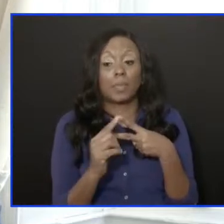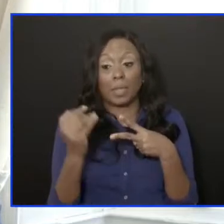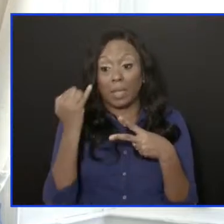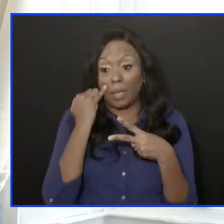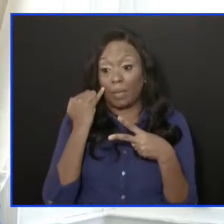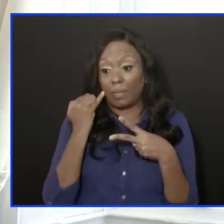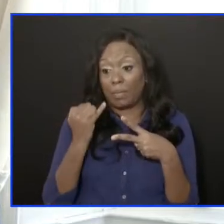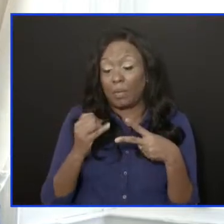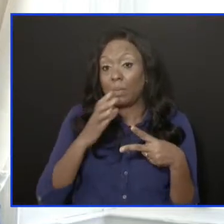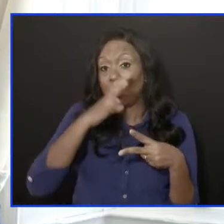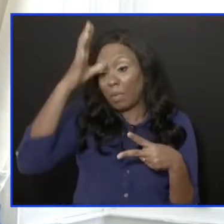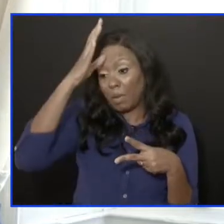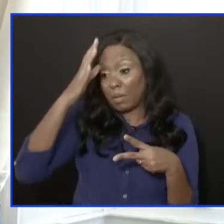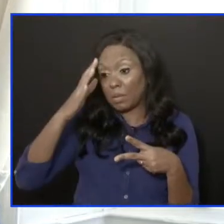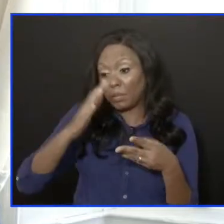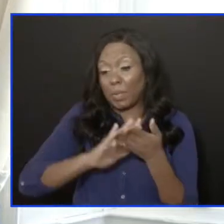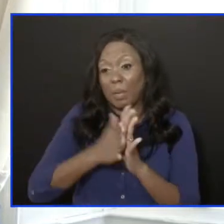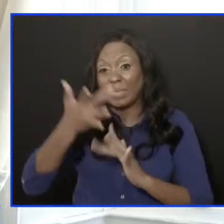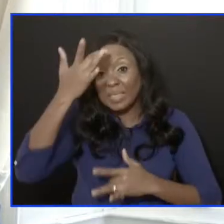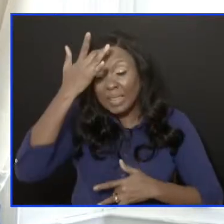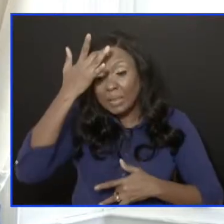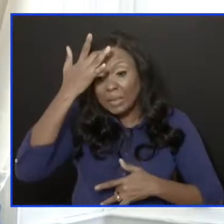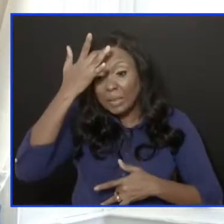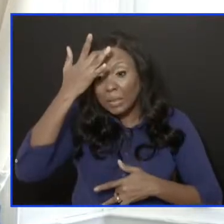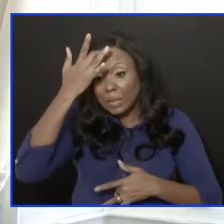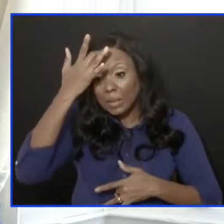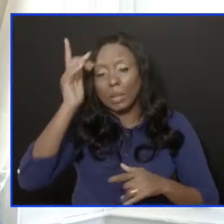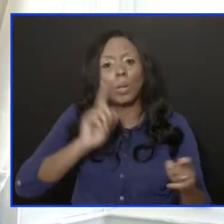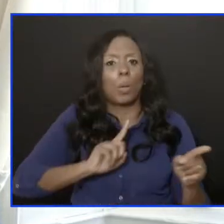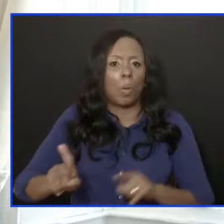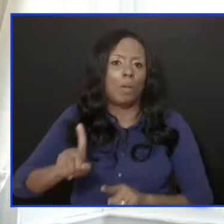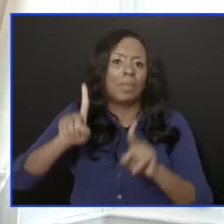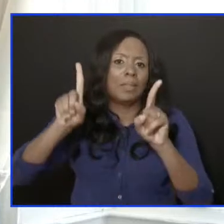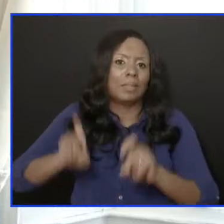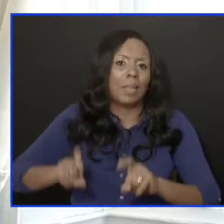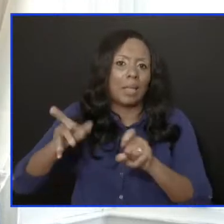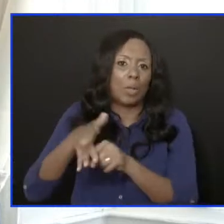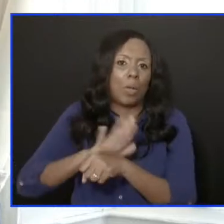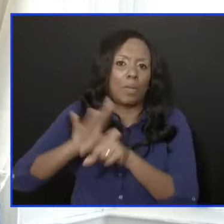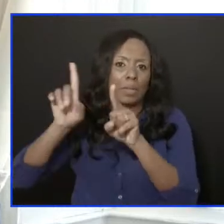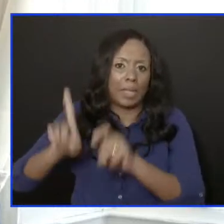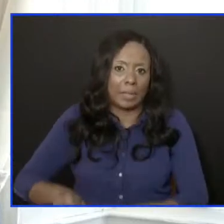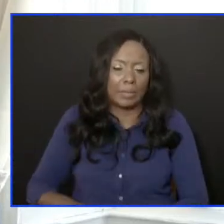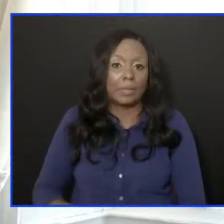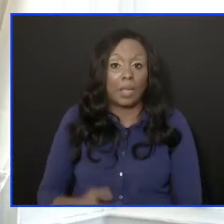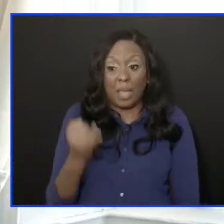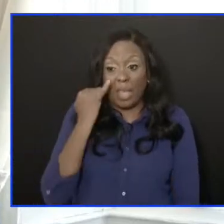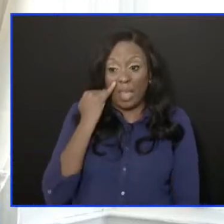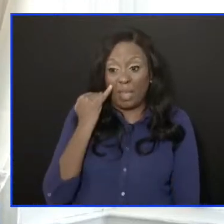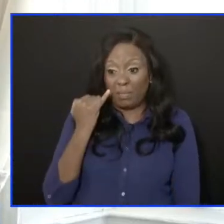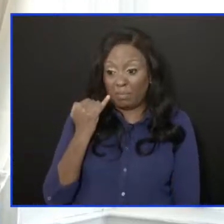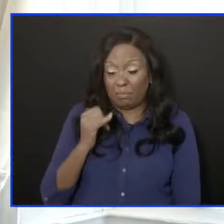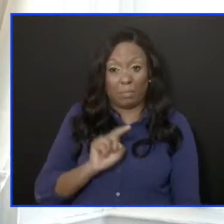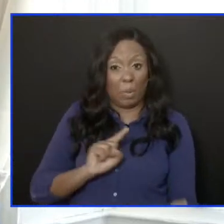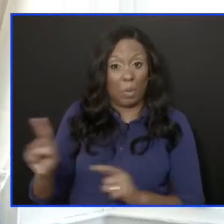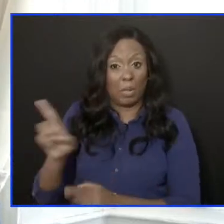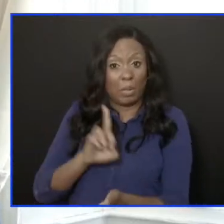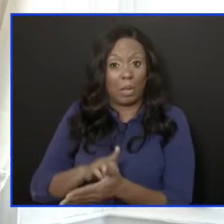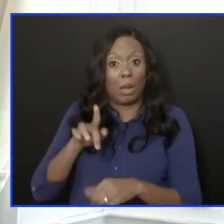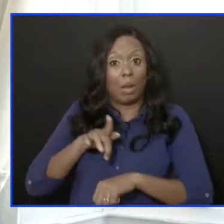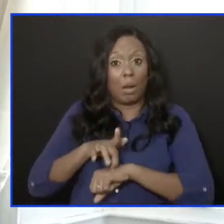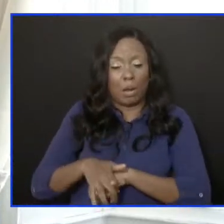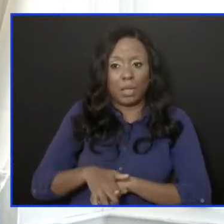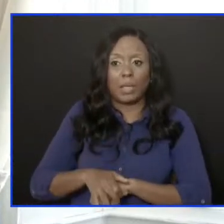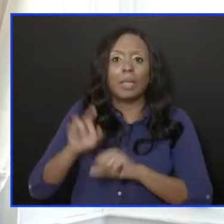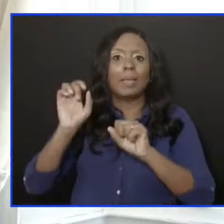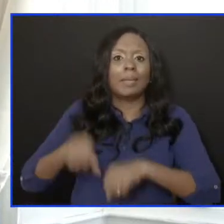them tested. If they get tested, get them to the healthcare system early. If you get them to us early, we can make the best of it. If